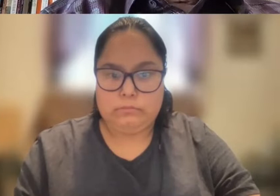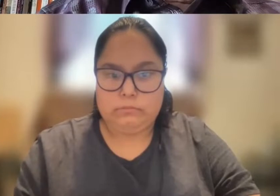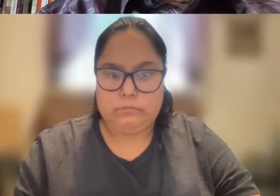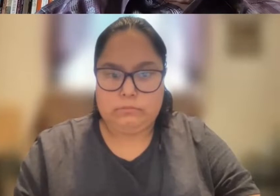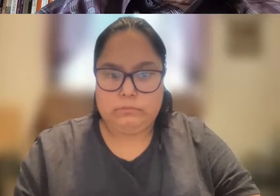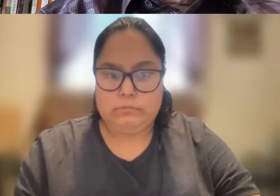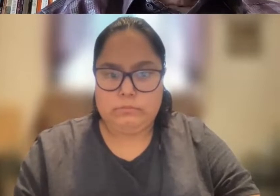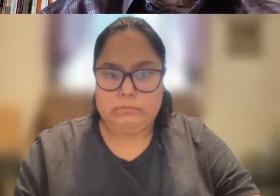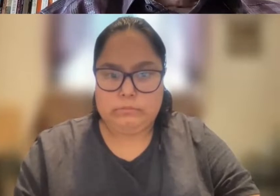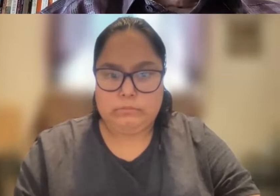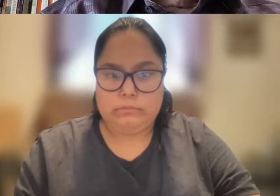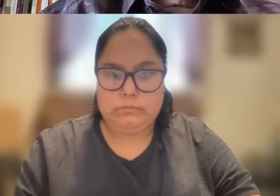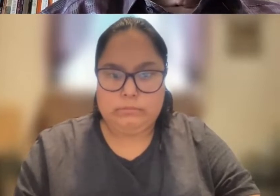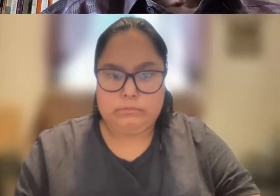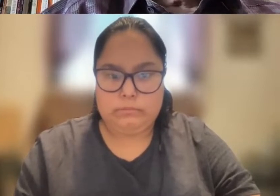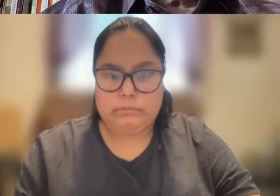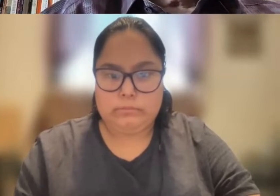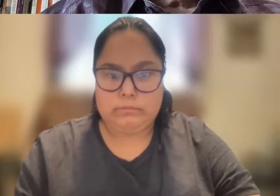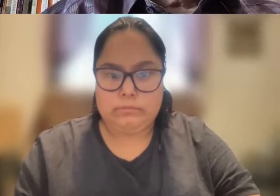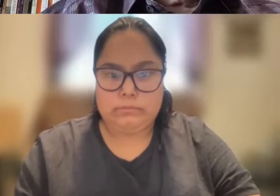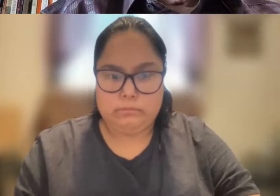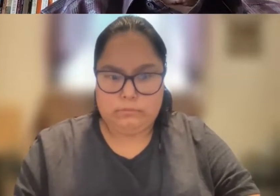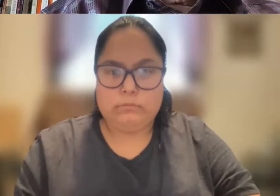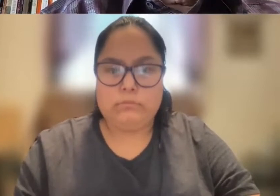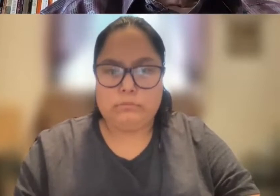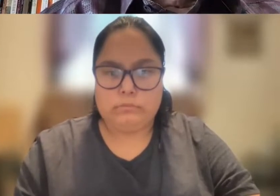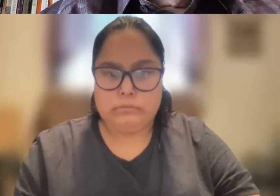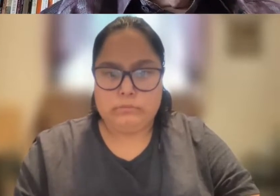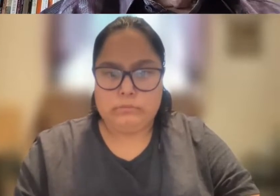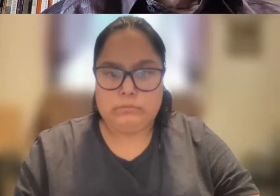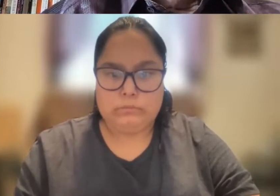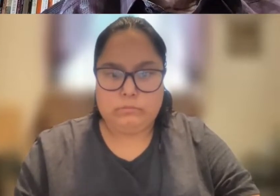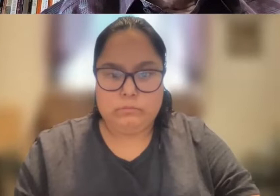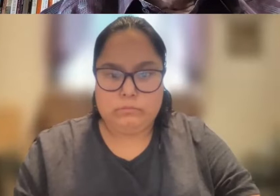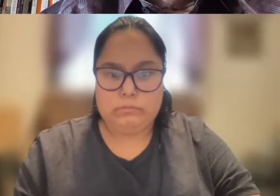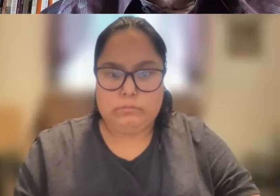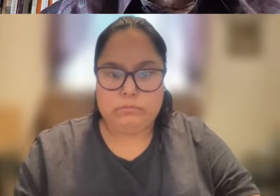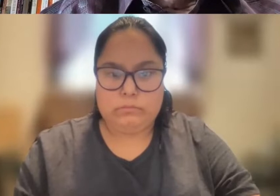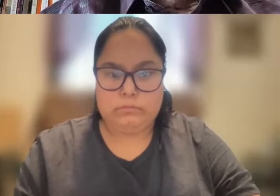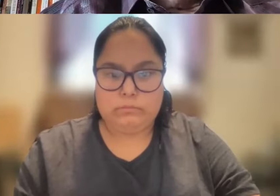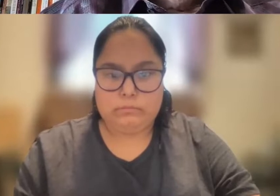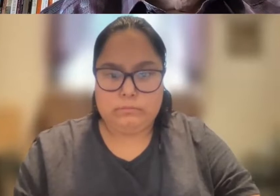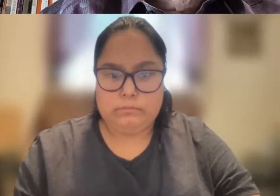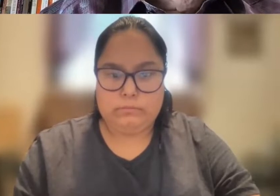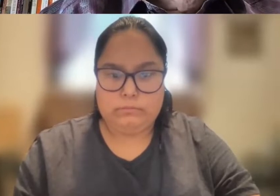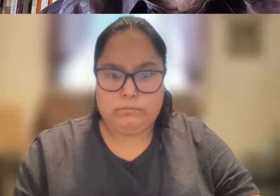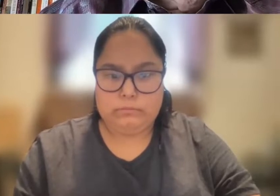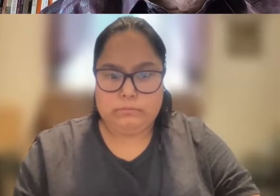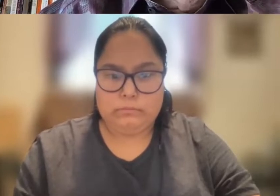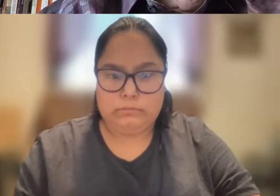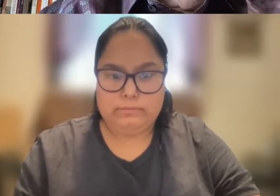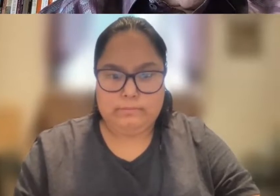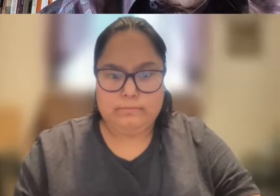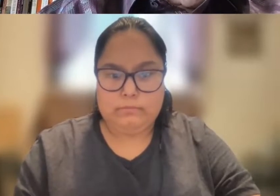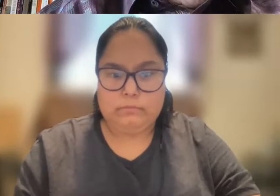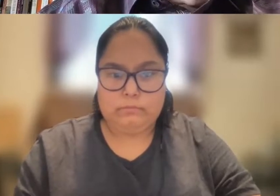the youngest of 6 boys in a Catholic family, which means, of course, the youngest is supposed to become the priest, and that didn't pan out